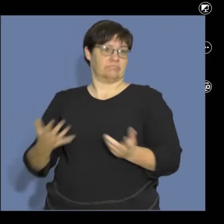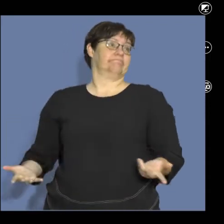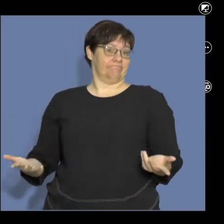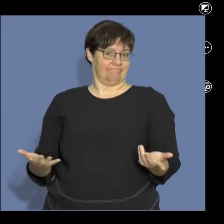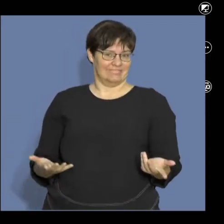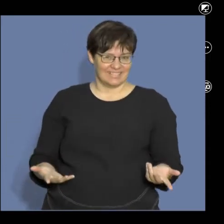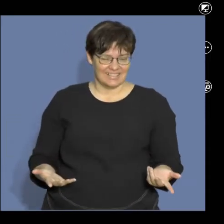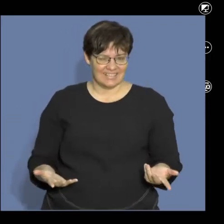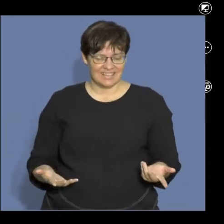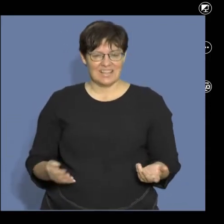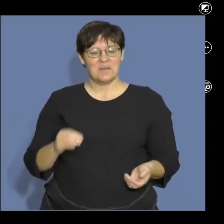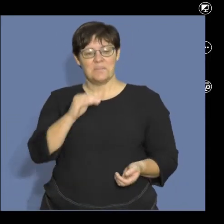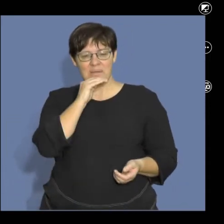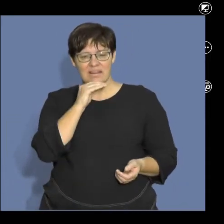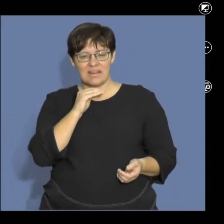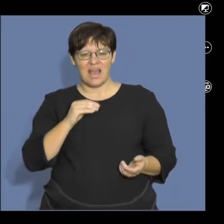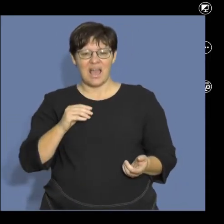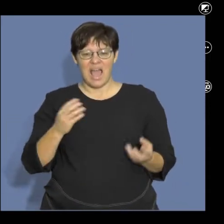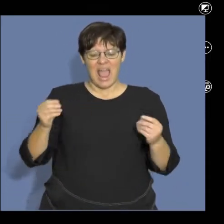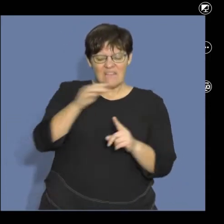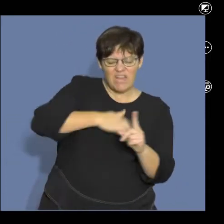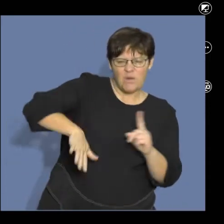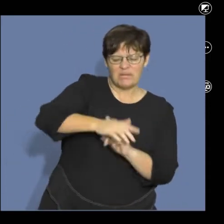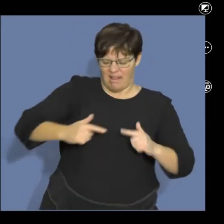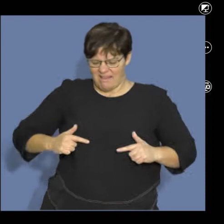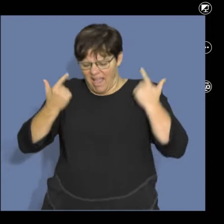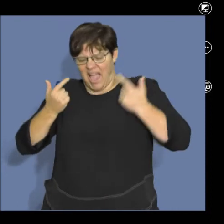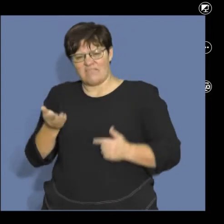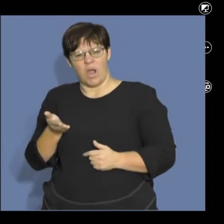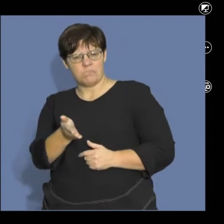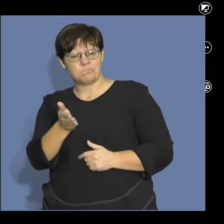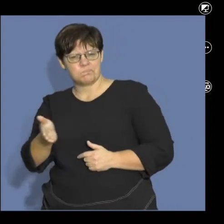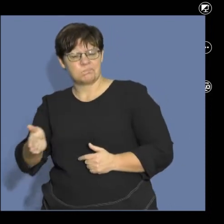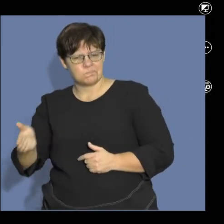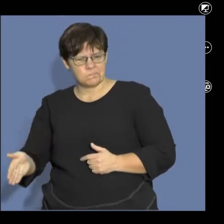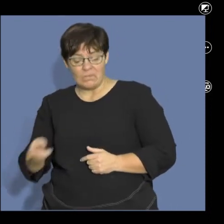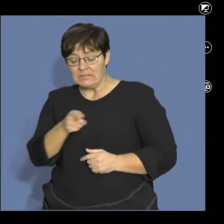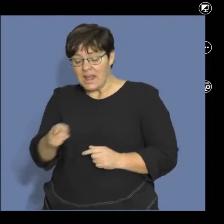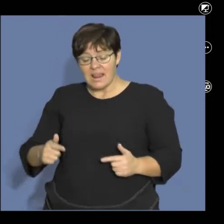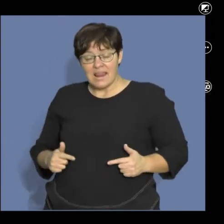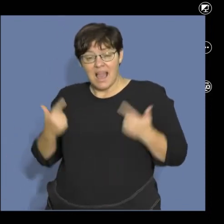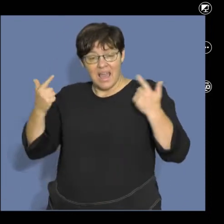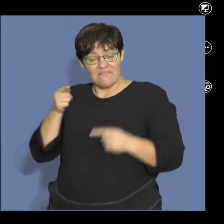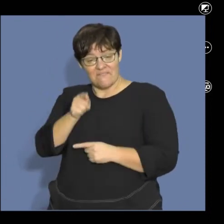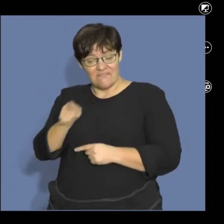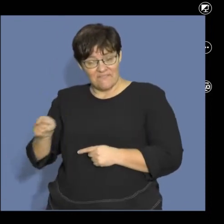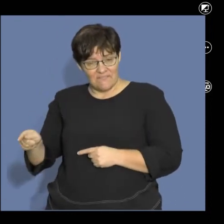away? It's the living things in the environment and the way the living